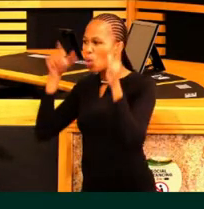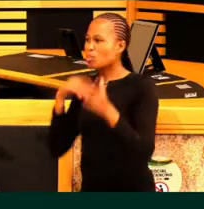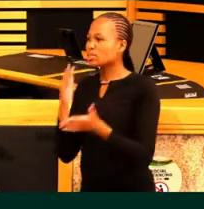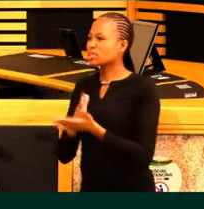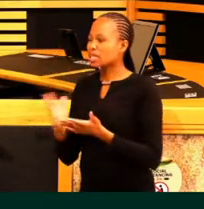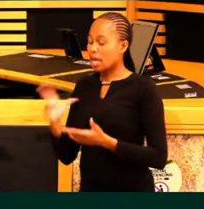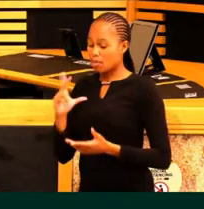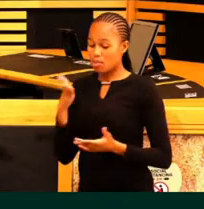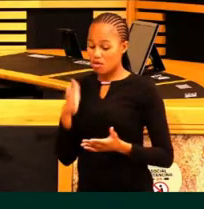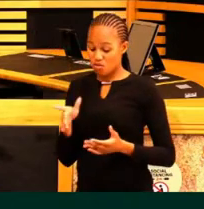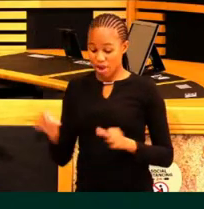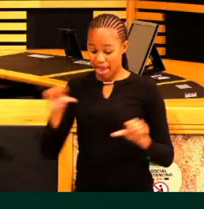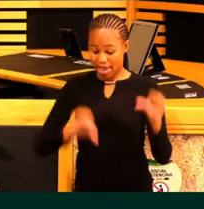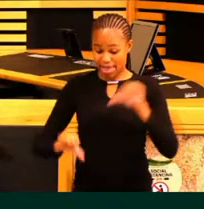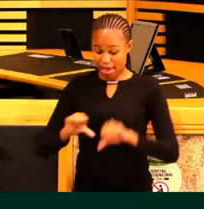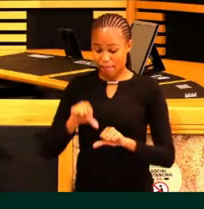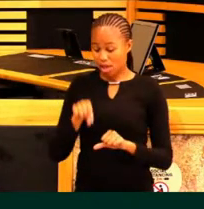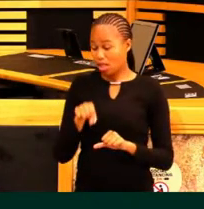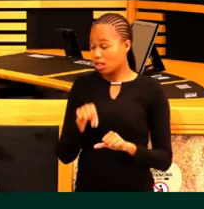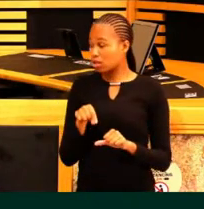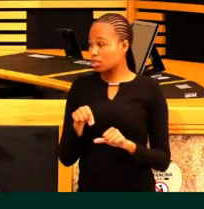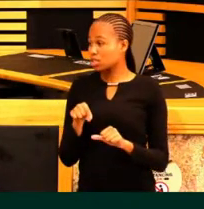chemical fertilizers